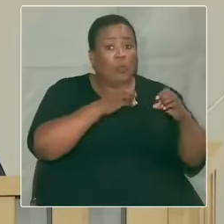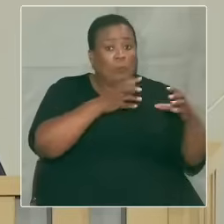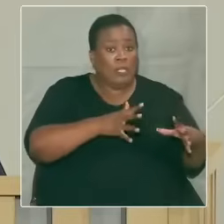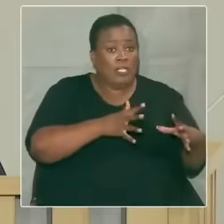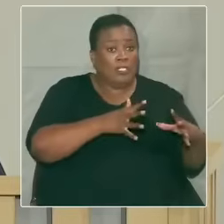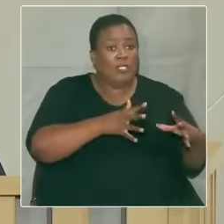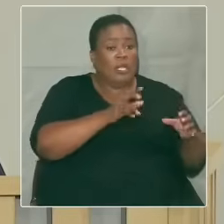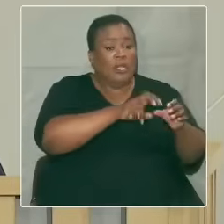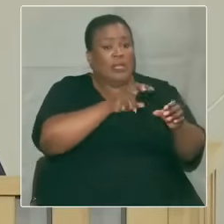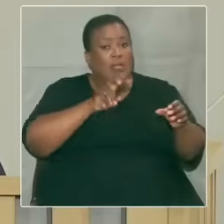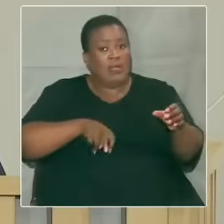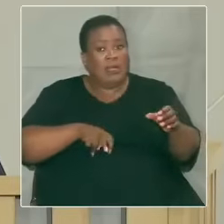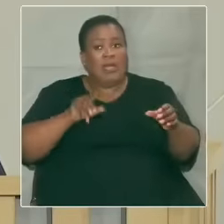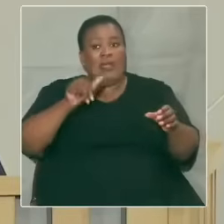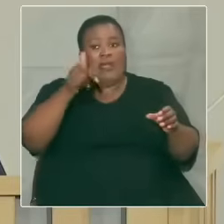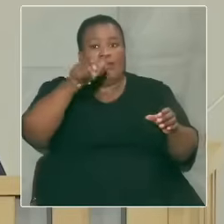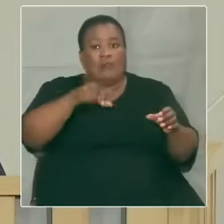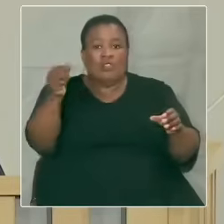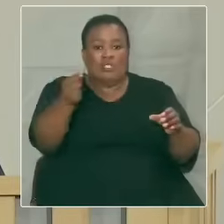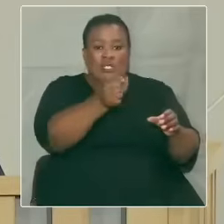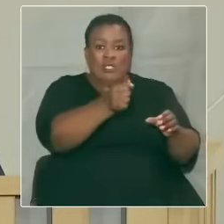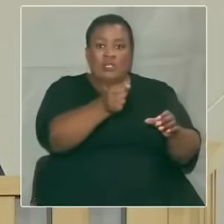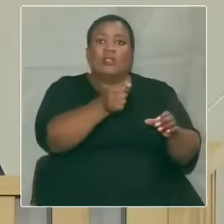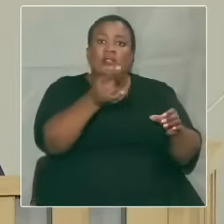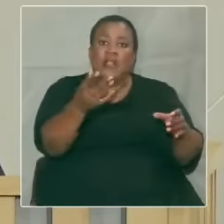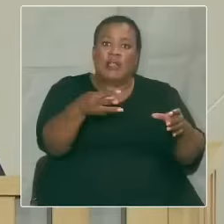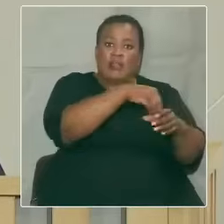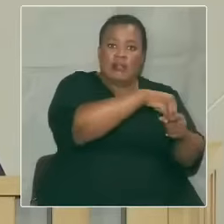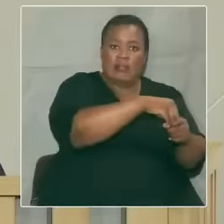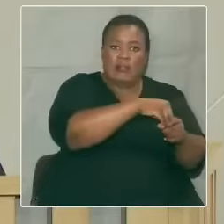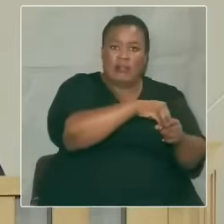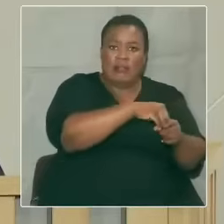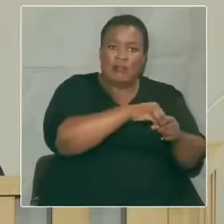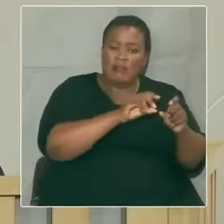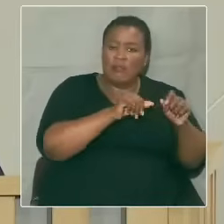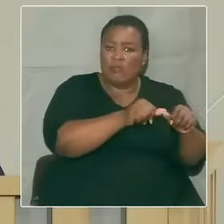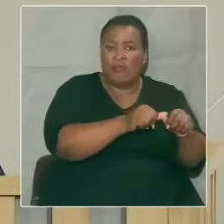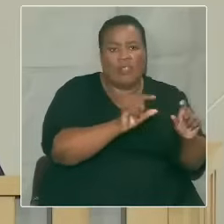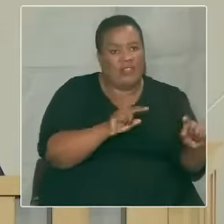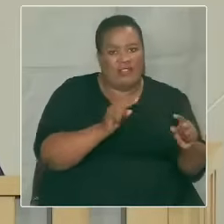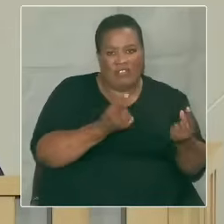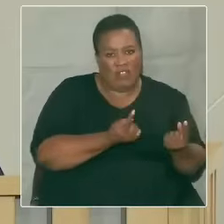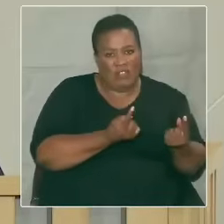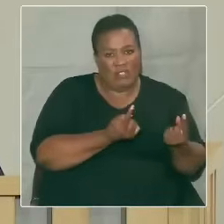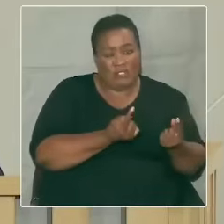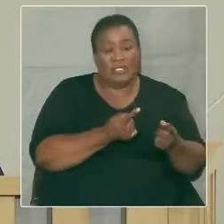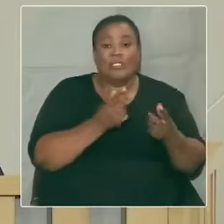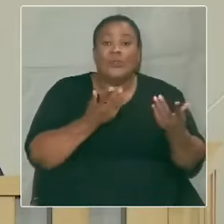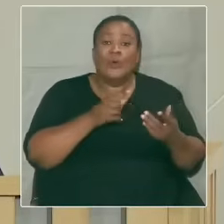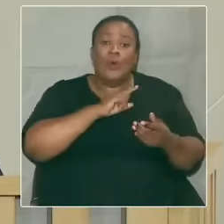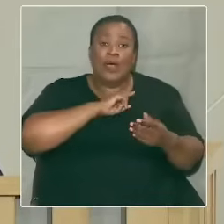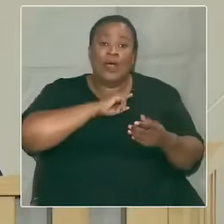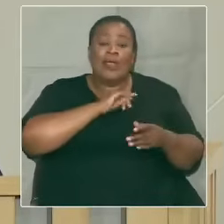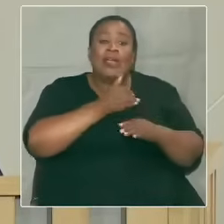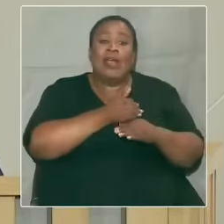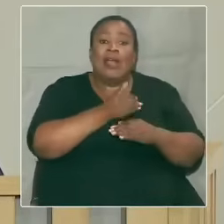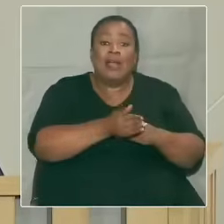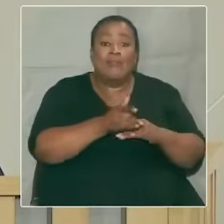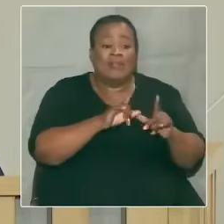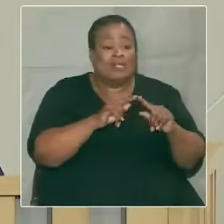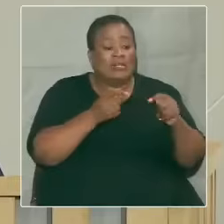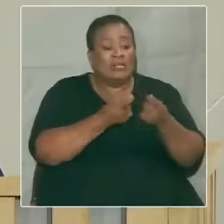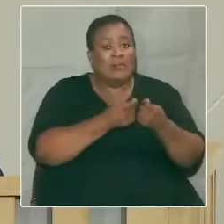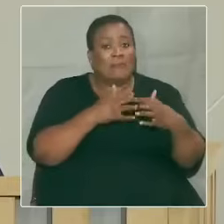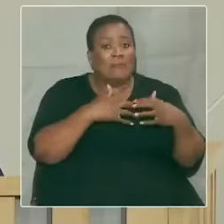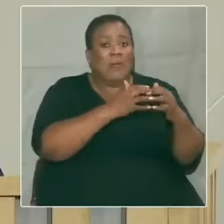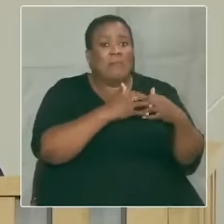a sensitive, it was a case specific, because after this political killing task team was established,